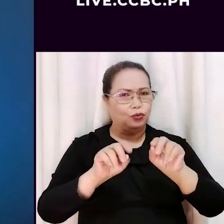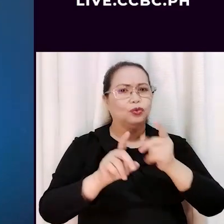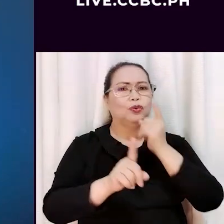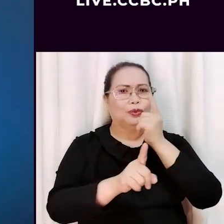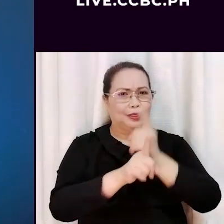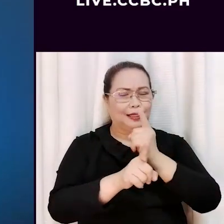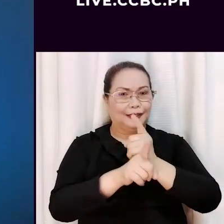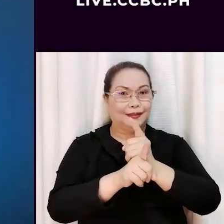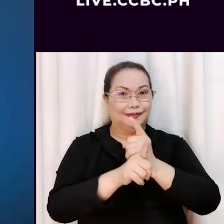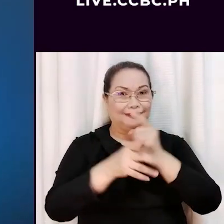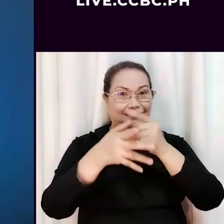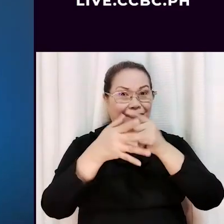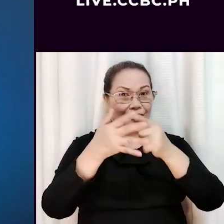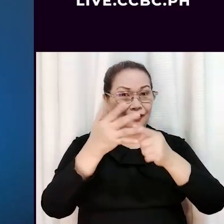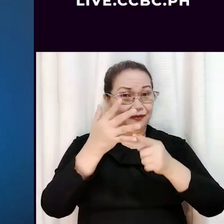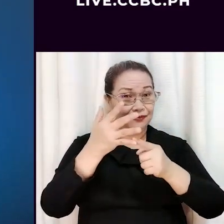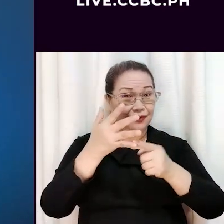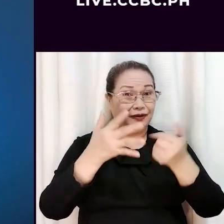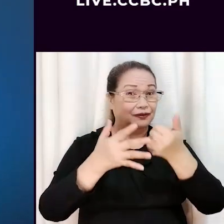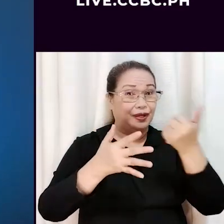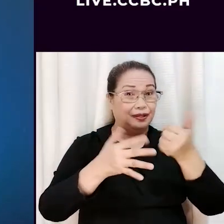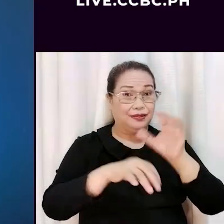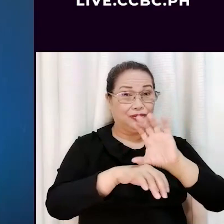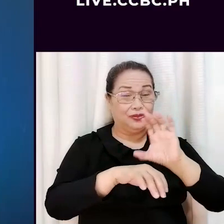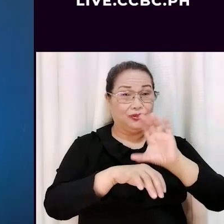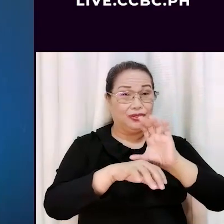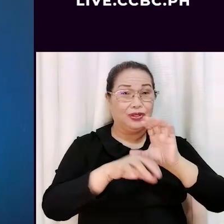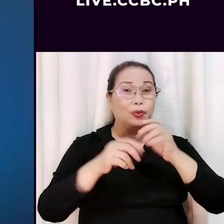five, you would see the, you know,